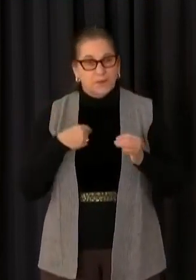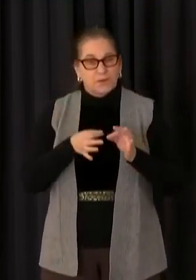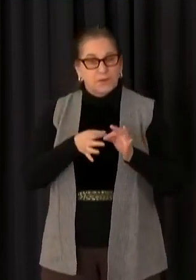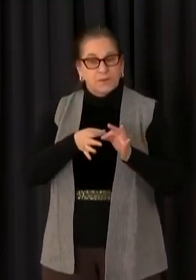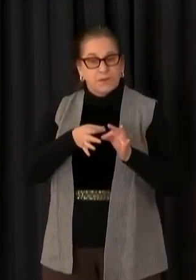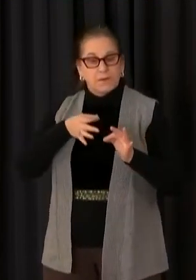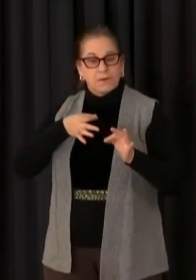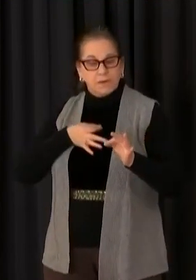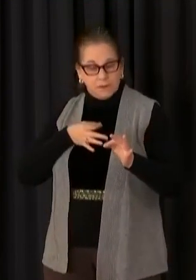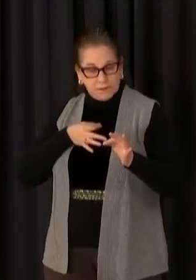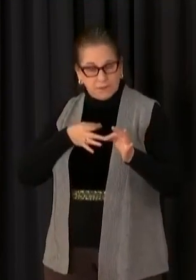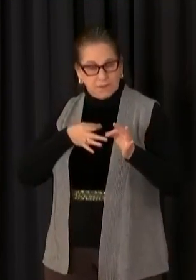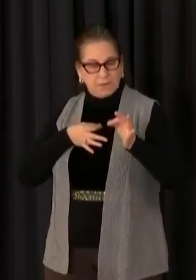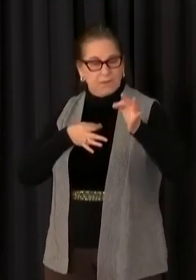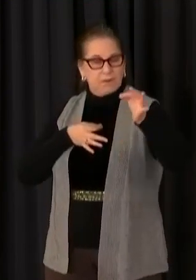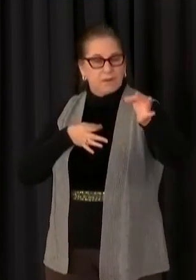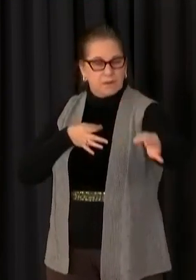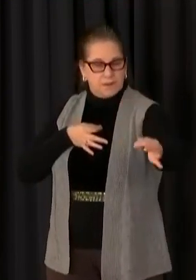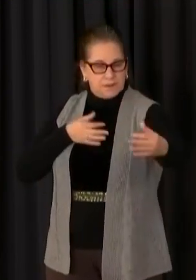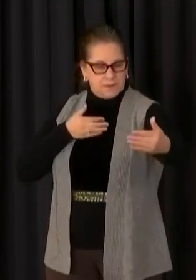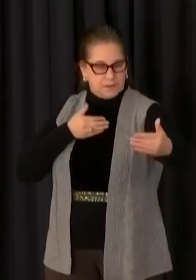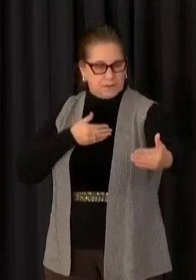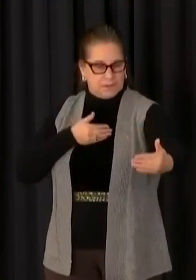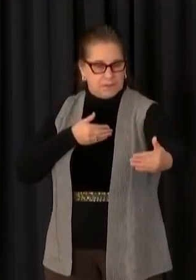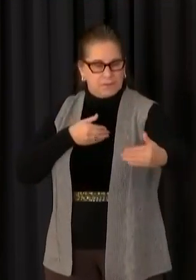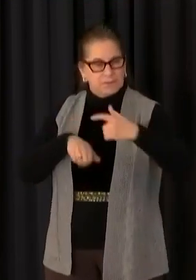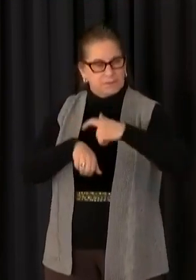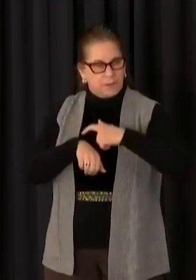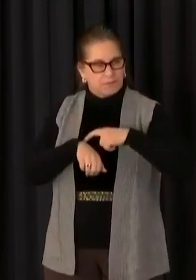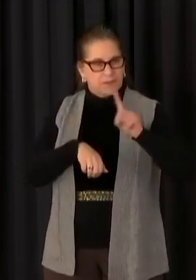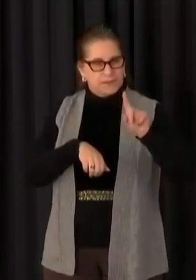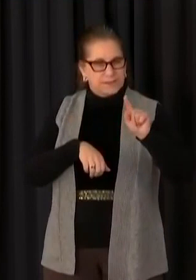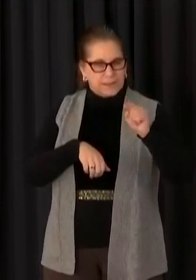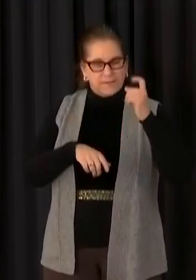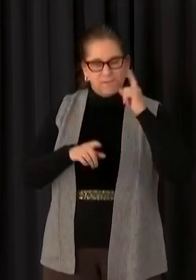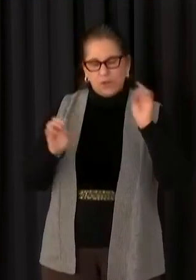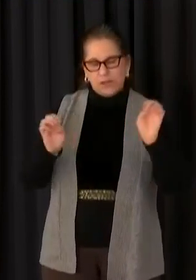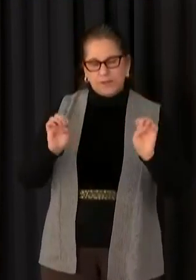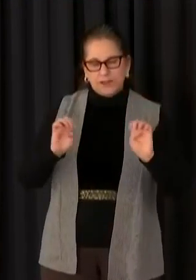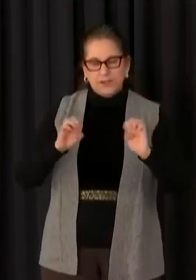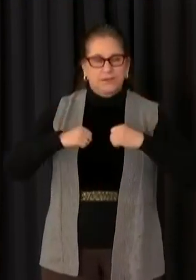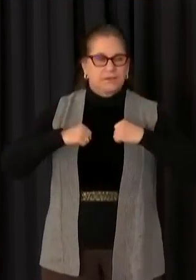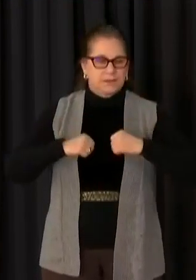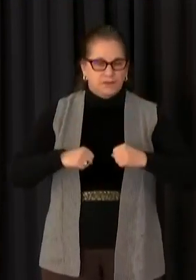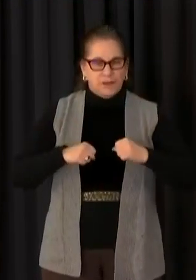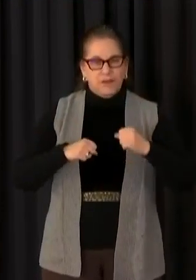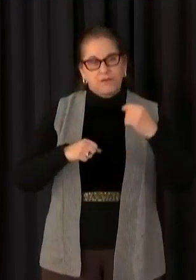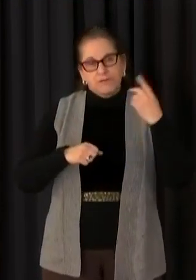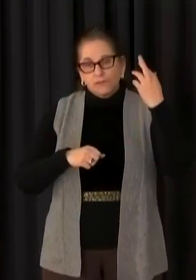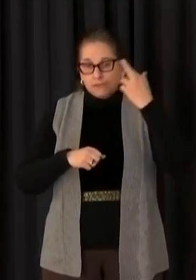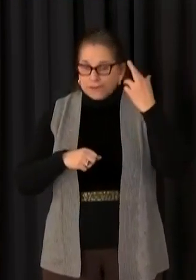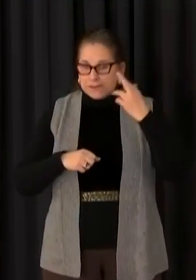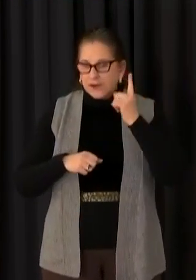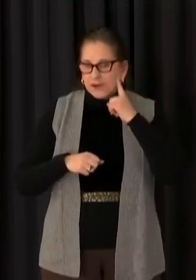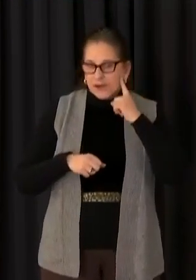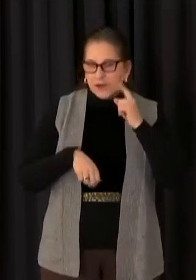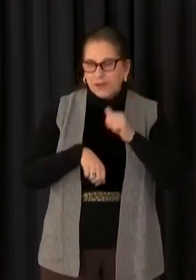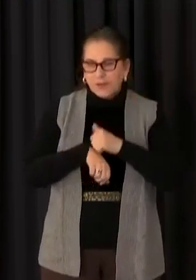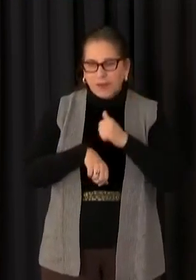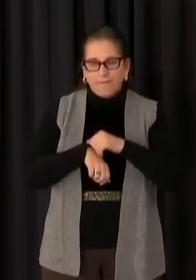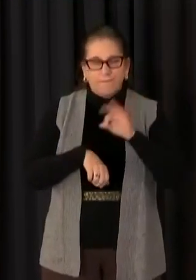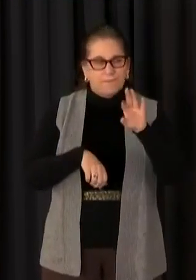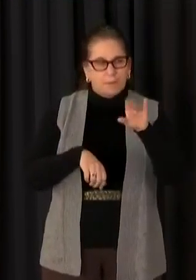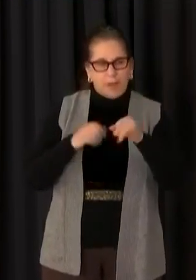place earlier in case of the threats that we have heard from the FBI's bulletin